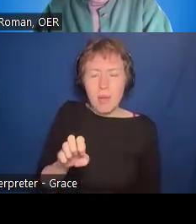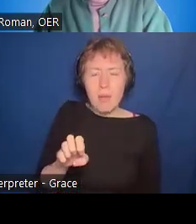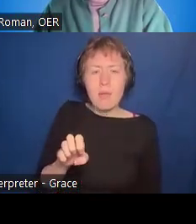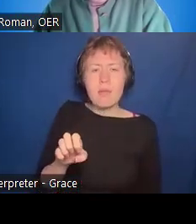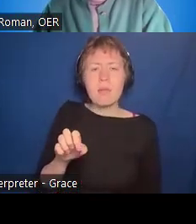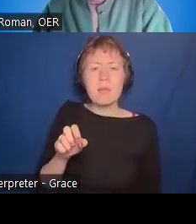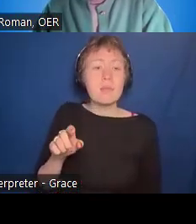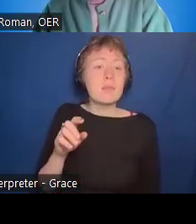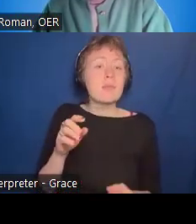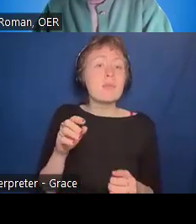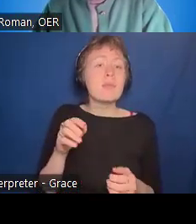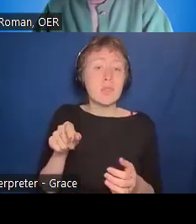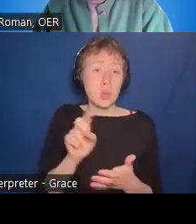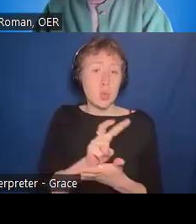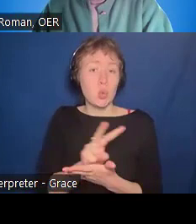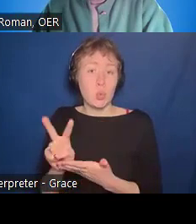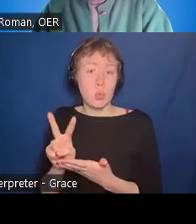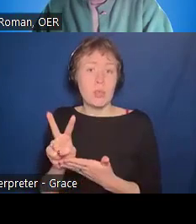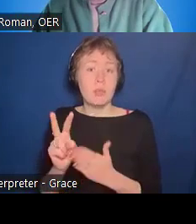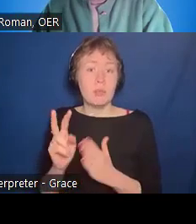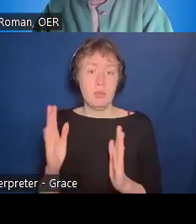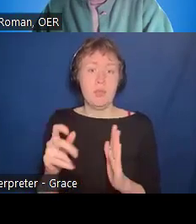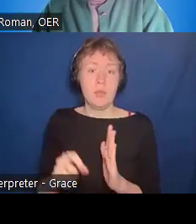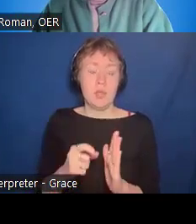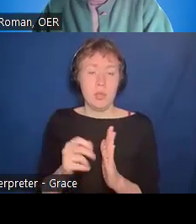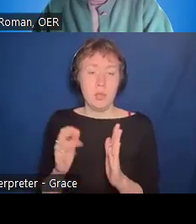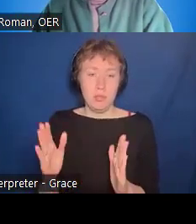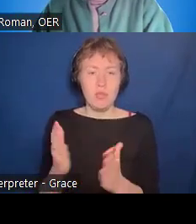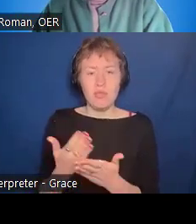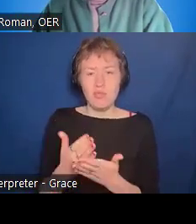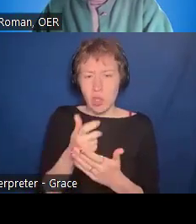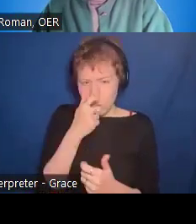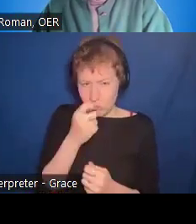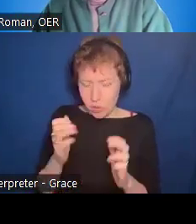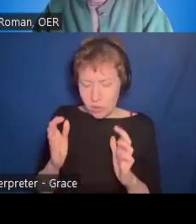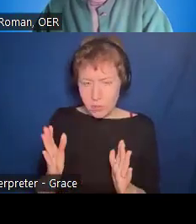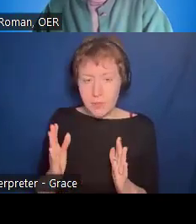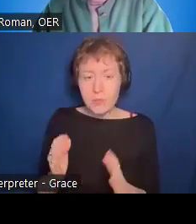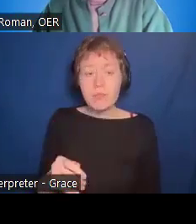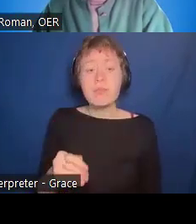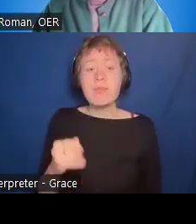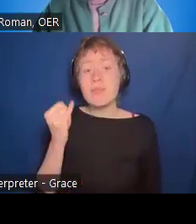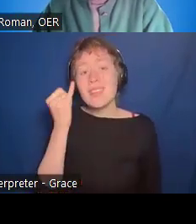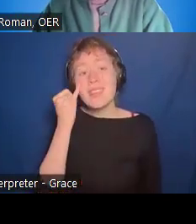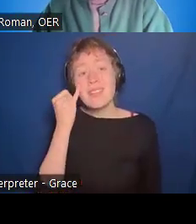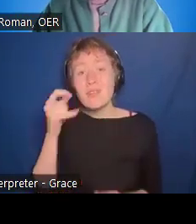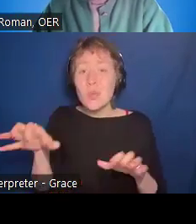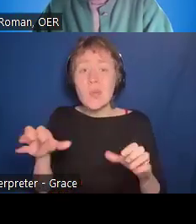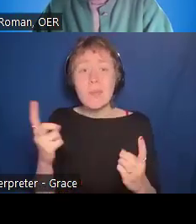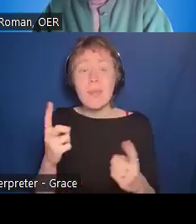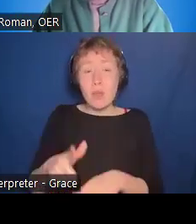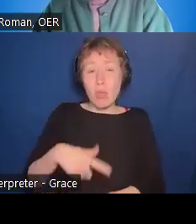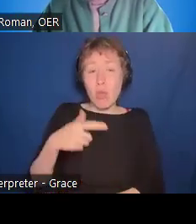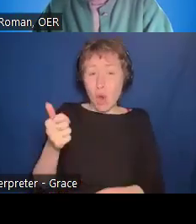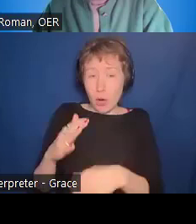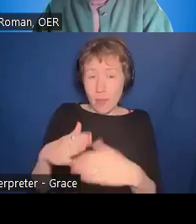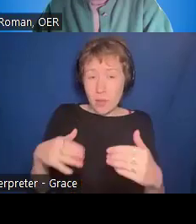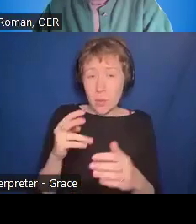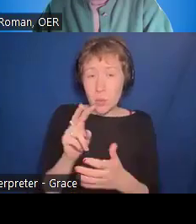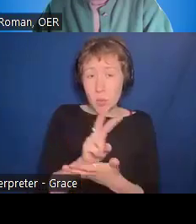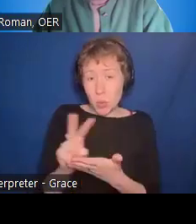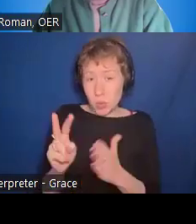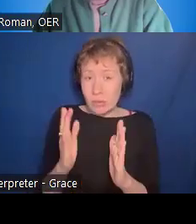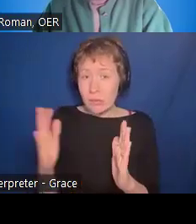2 weeks. So if if you're doing something that is longer than that, maybe consider reaching out to your